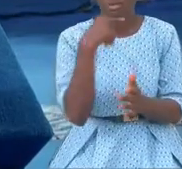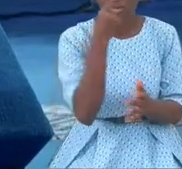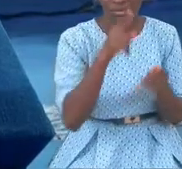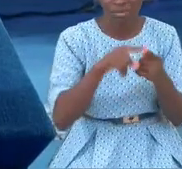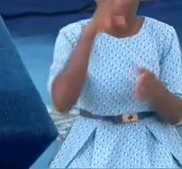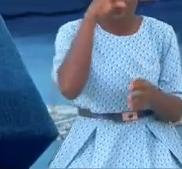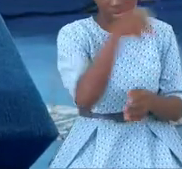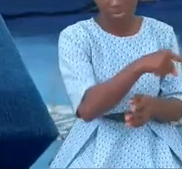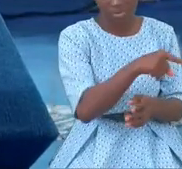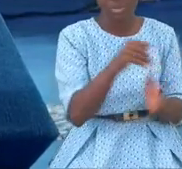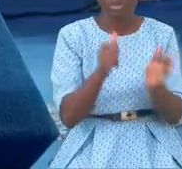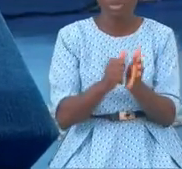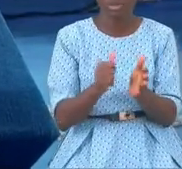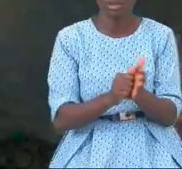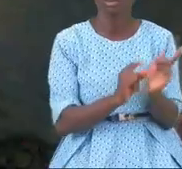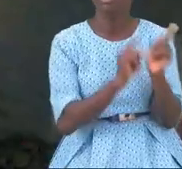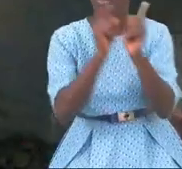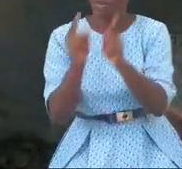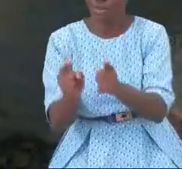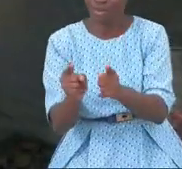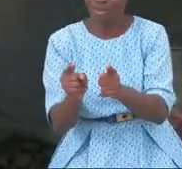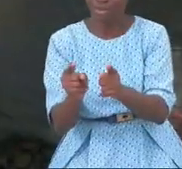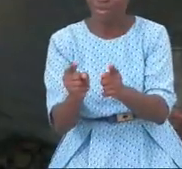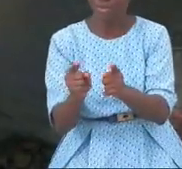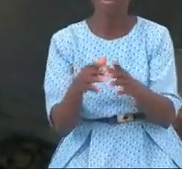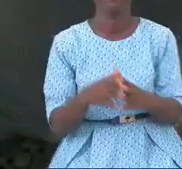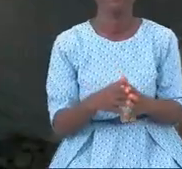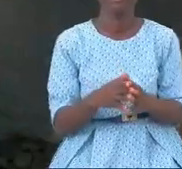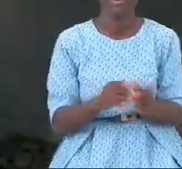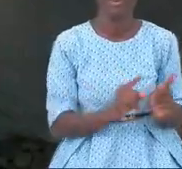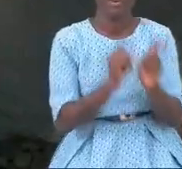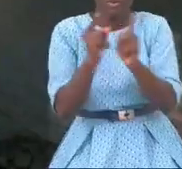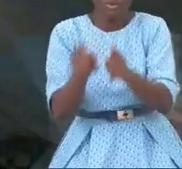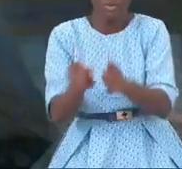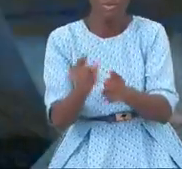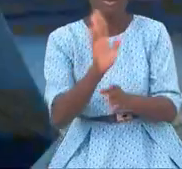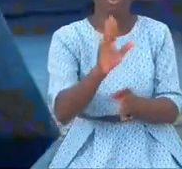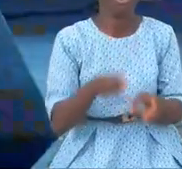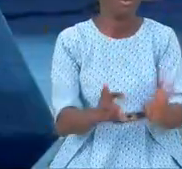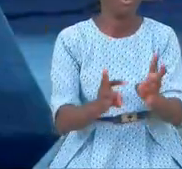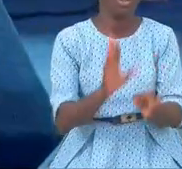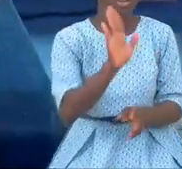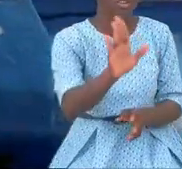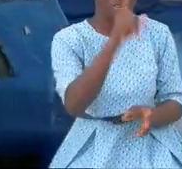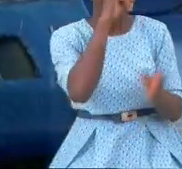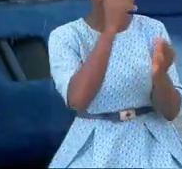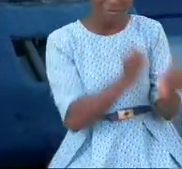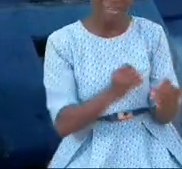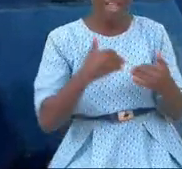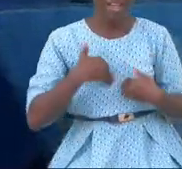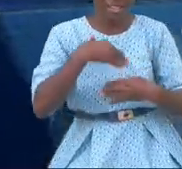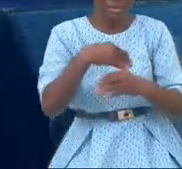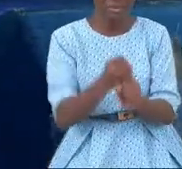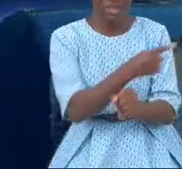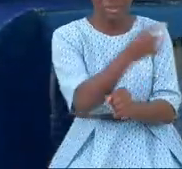has made thee whole. Thy faith? Where is the faith? You see, when the man was coming, I told you